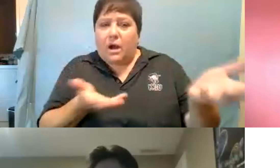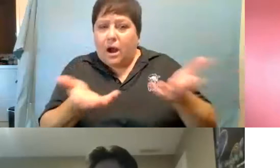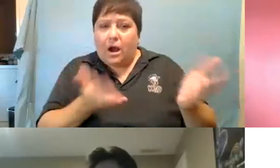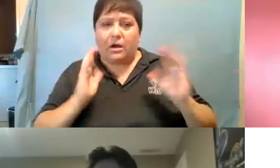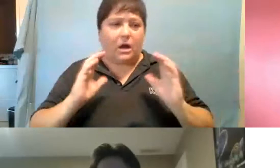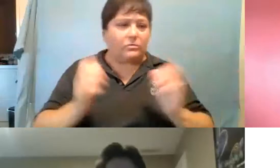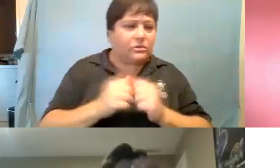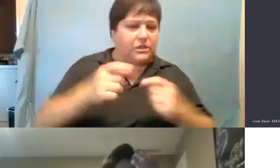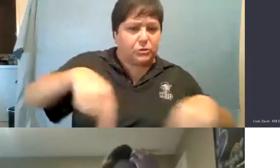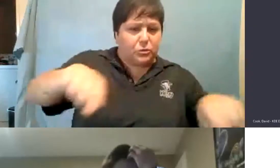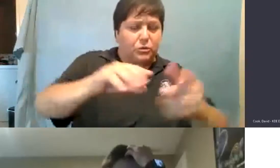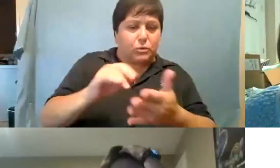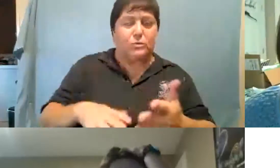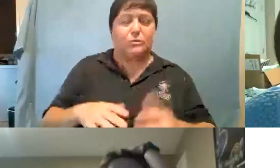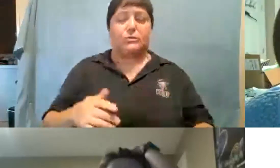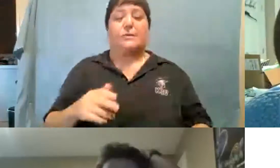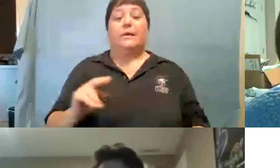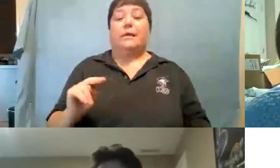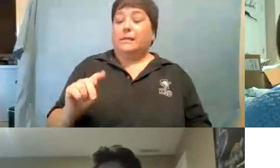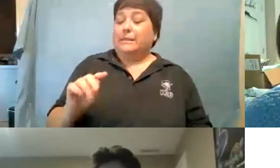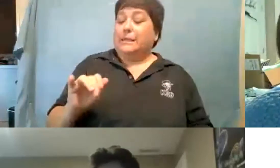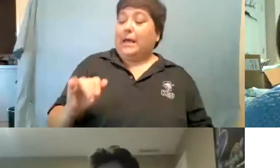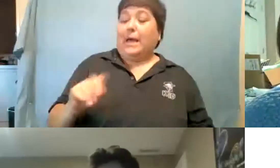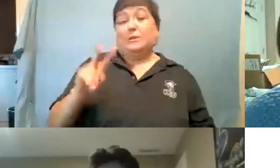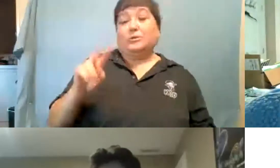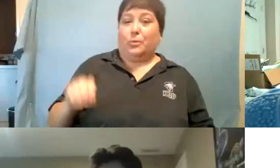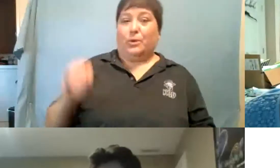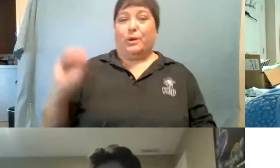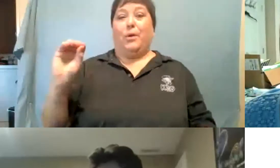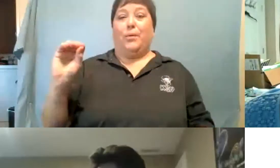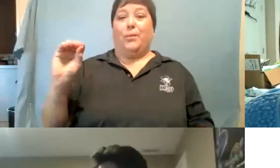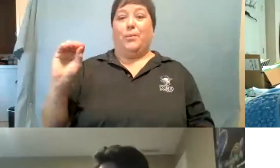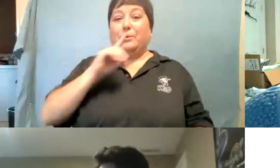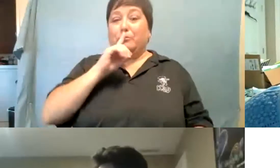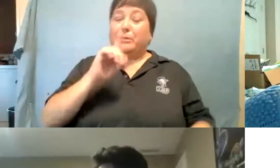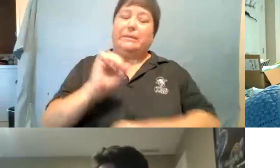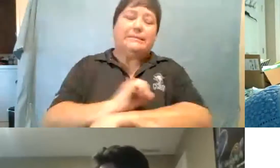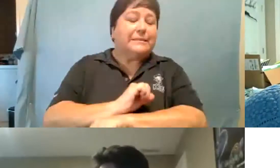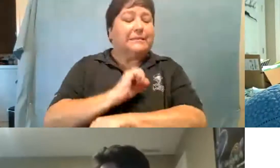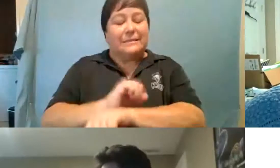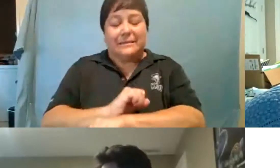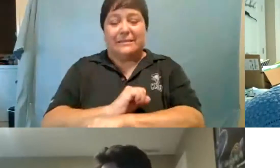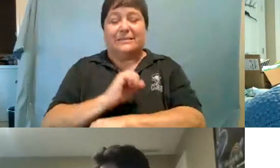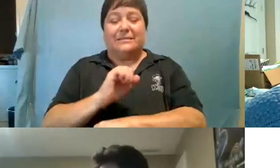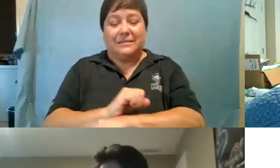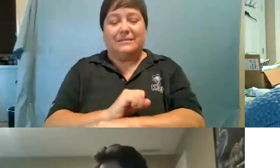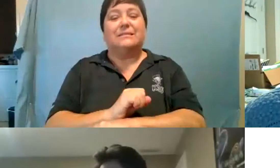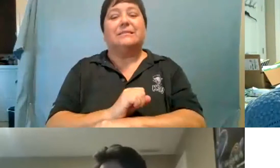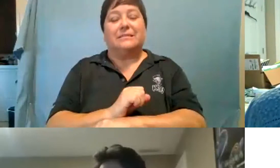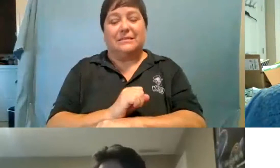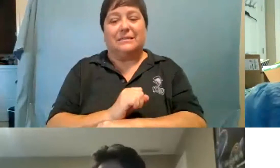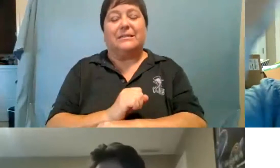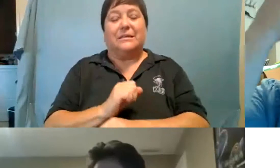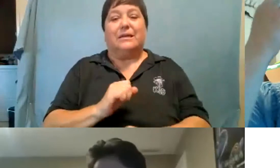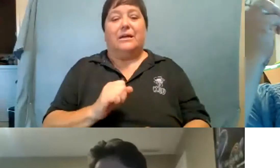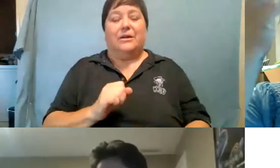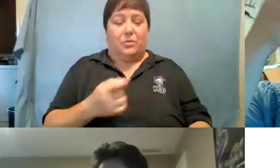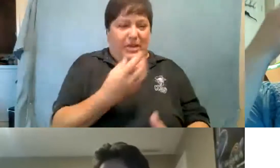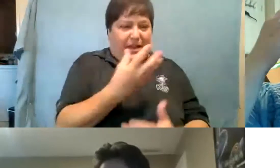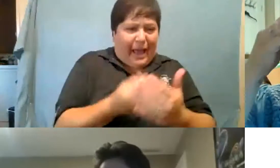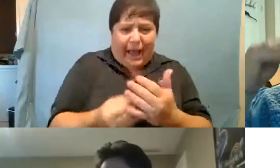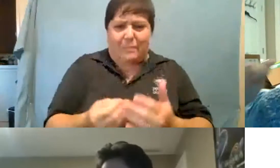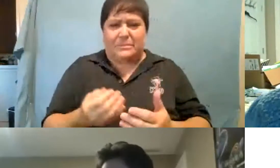as I said, we're NTI 2.0 is really we're working really hard to alleviate some of those gaps